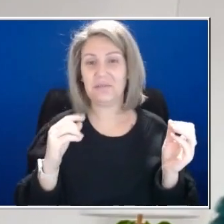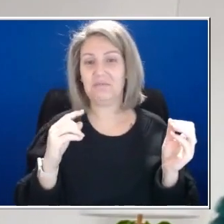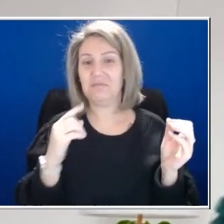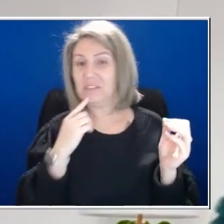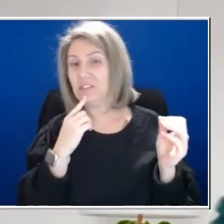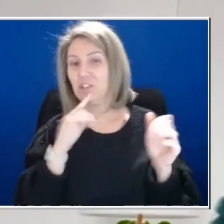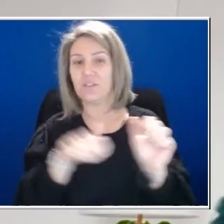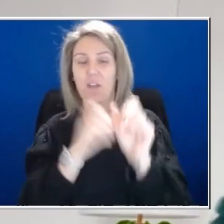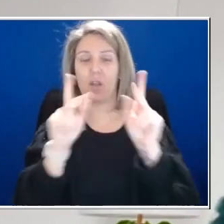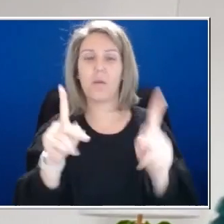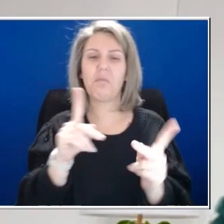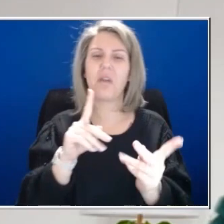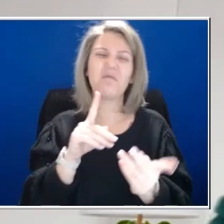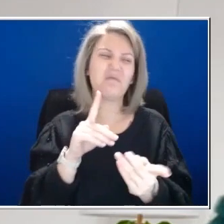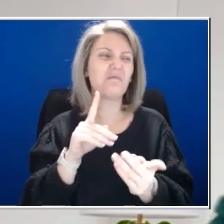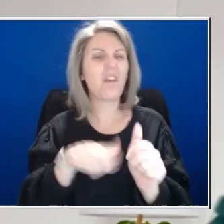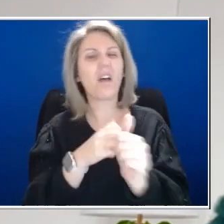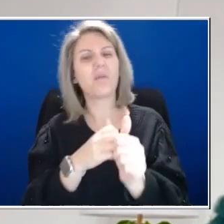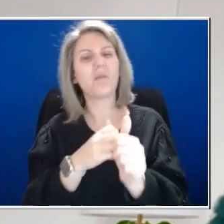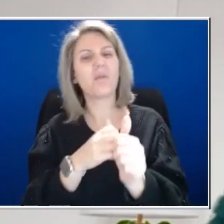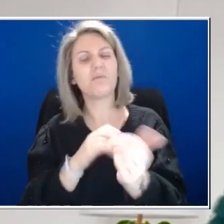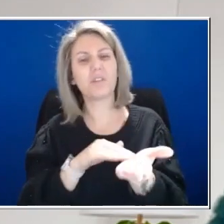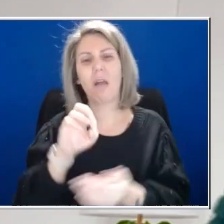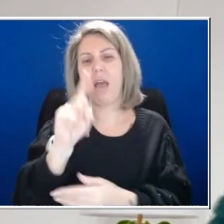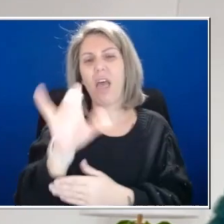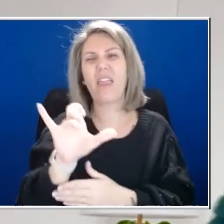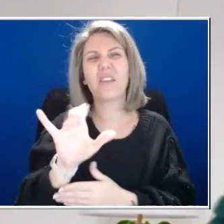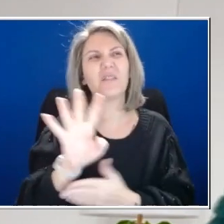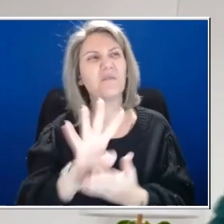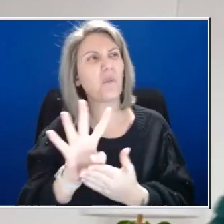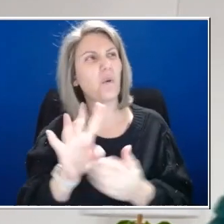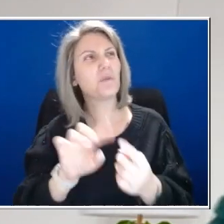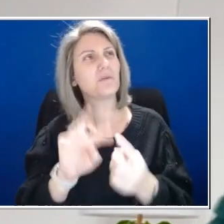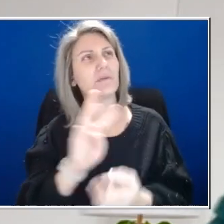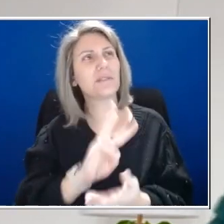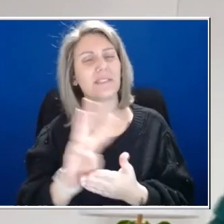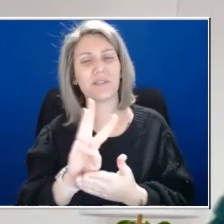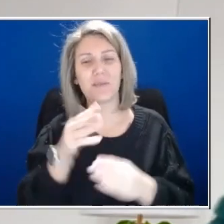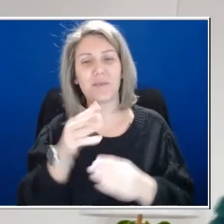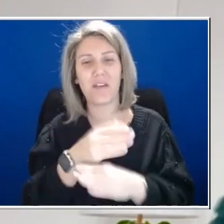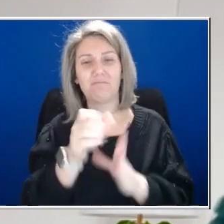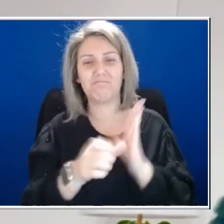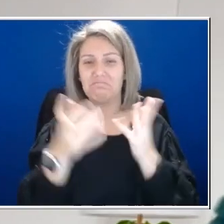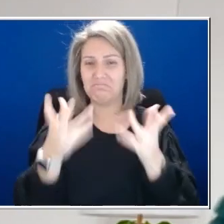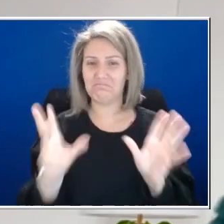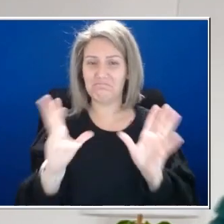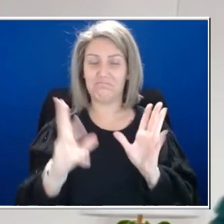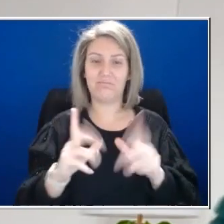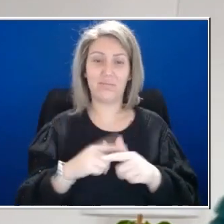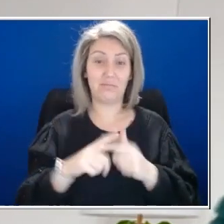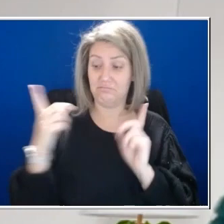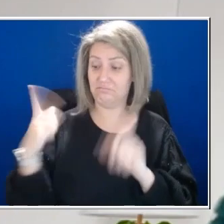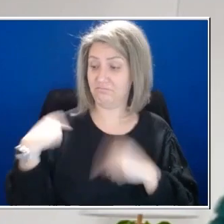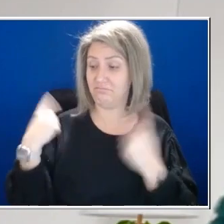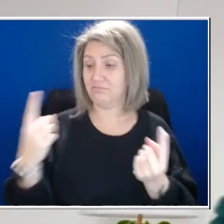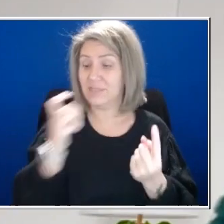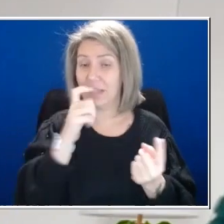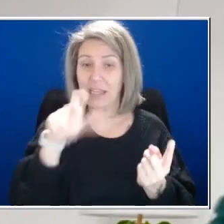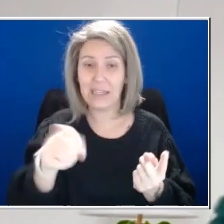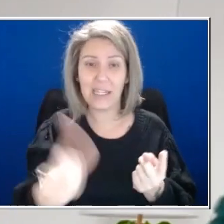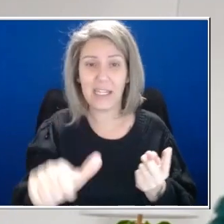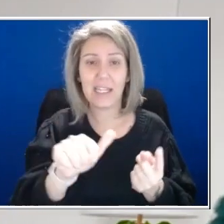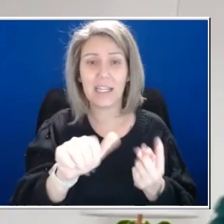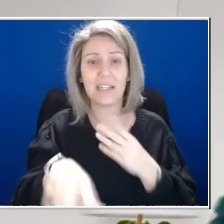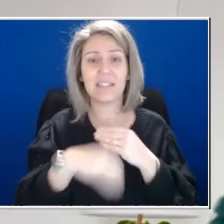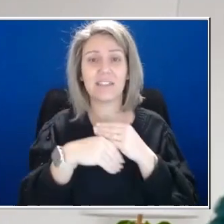Ali about 4 to 6 weeks after the procedure, and since then have not needed any additional follow-up,